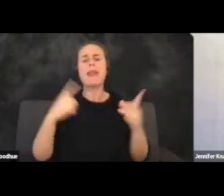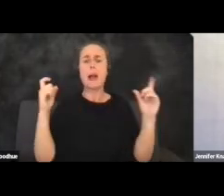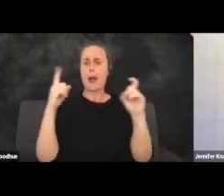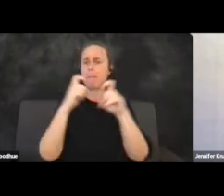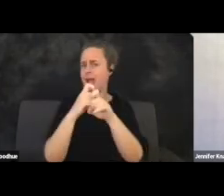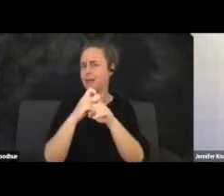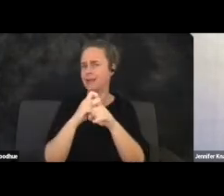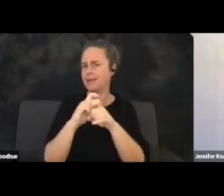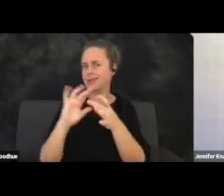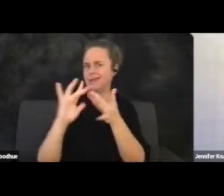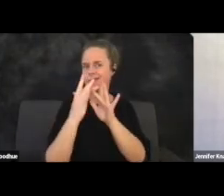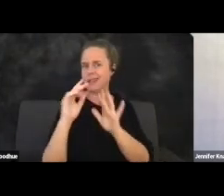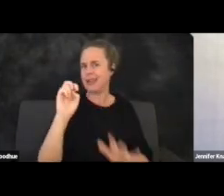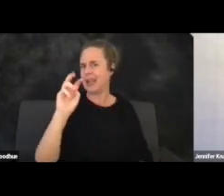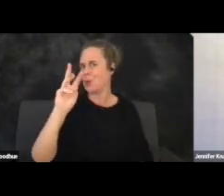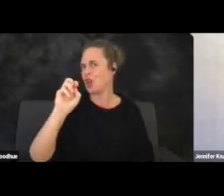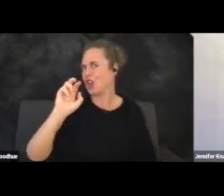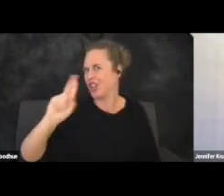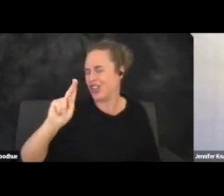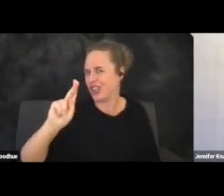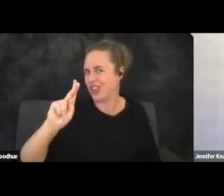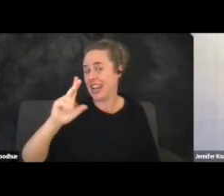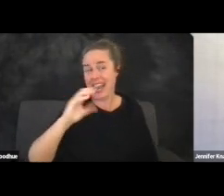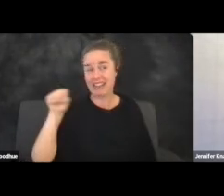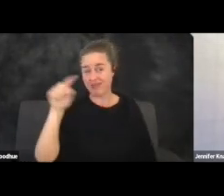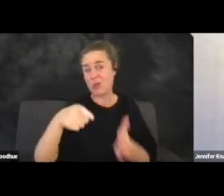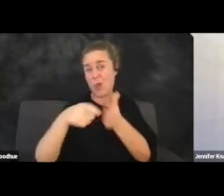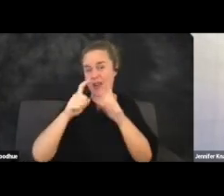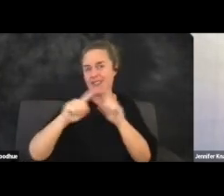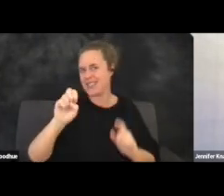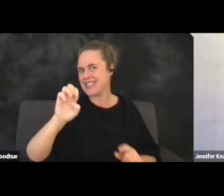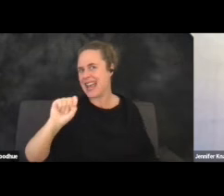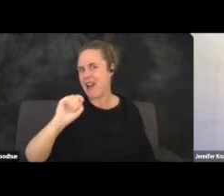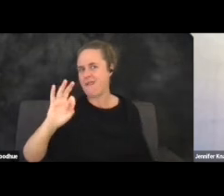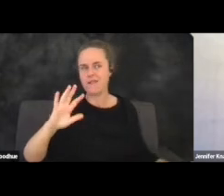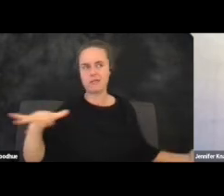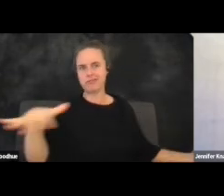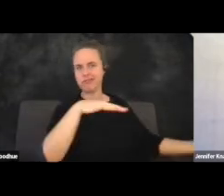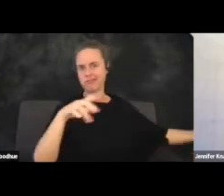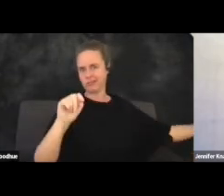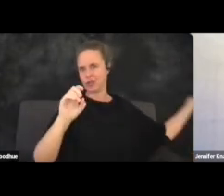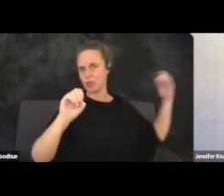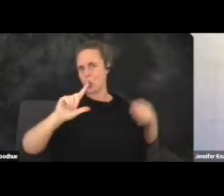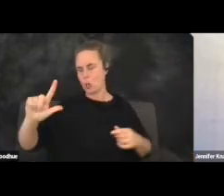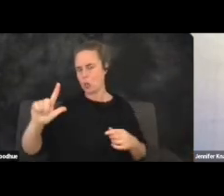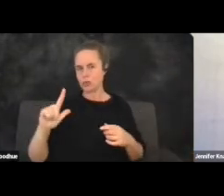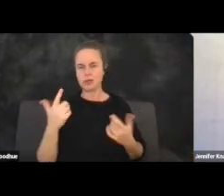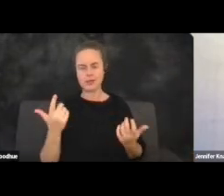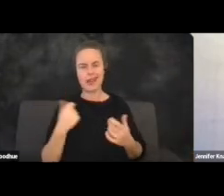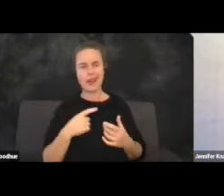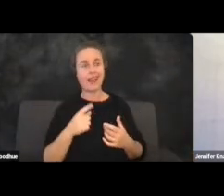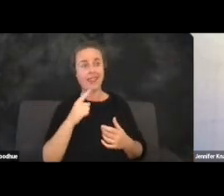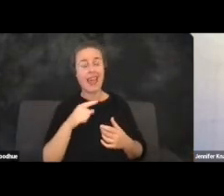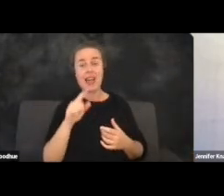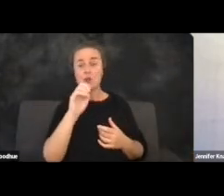network. It's a different set of tools. And it probably gets updated or outdated as quickly as it